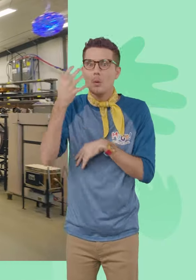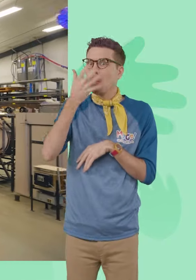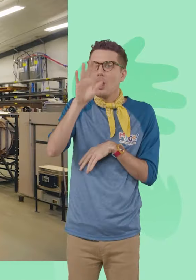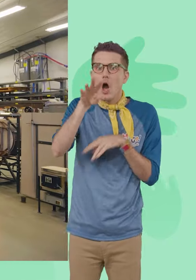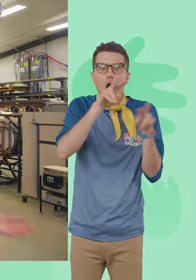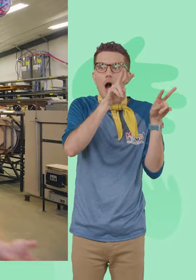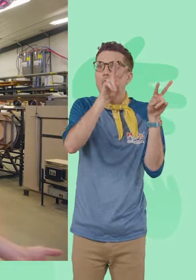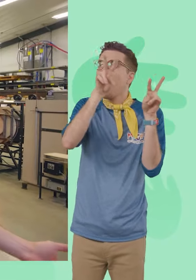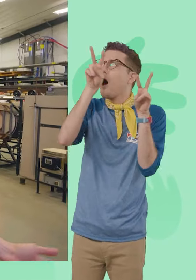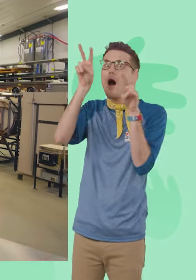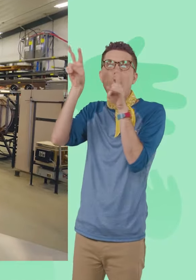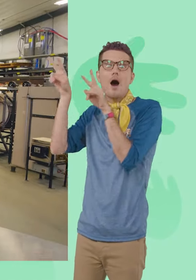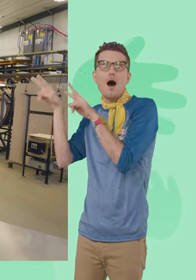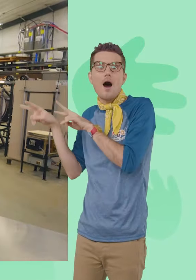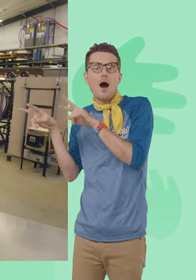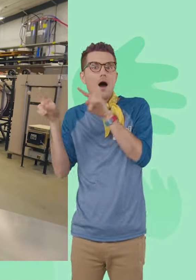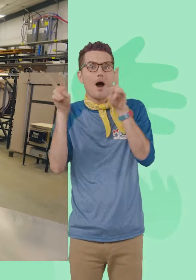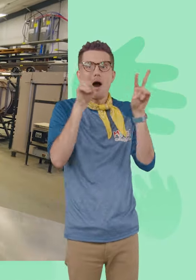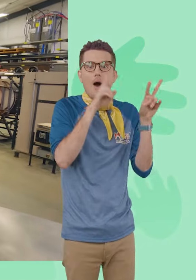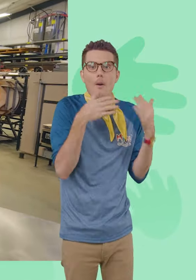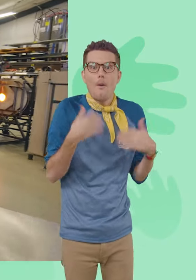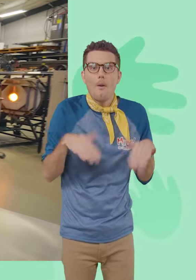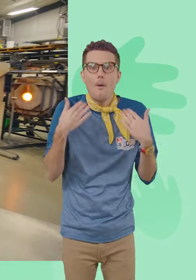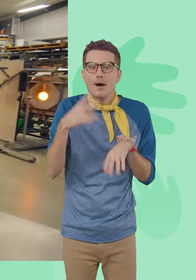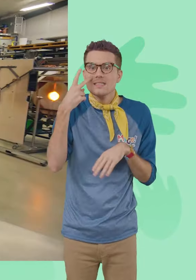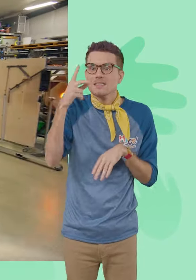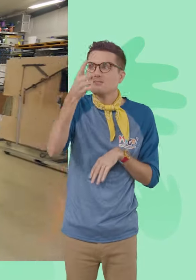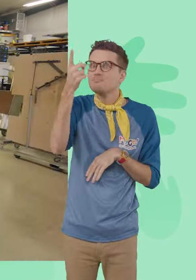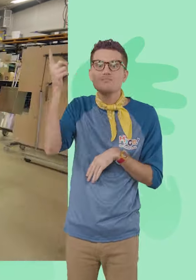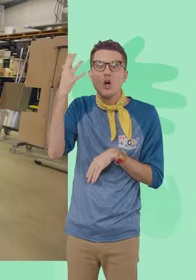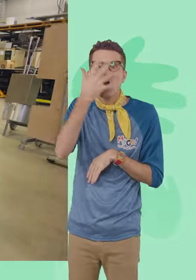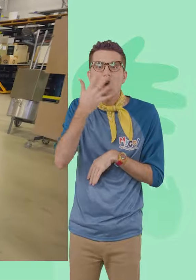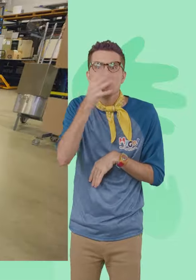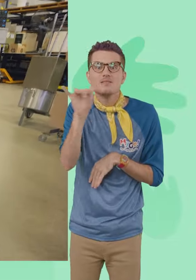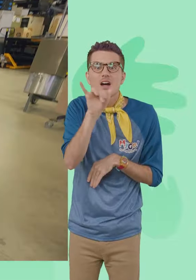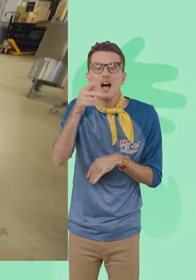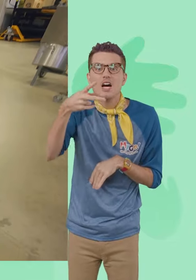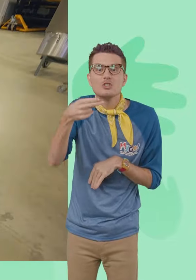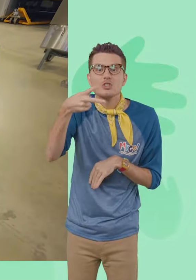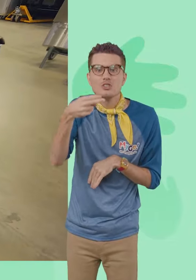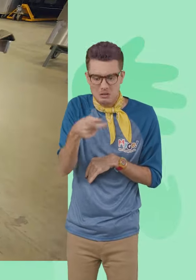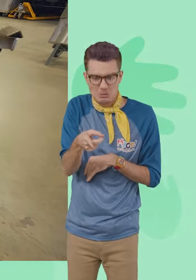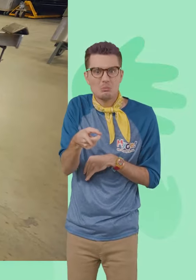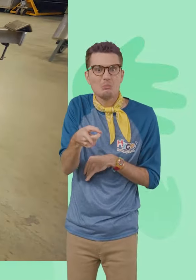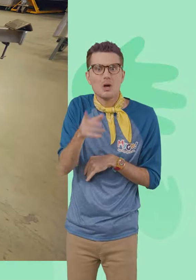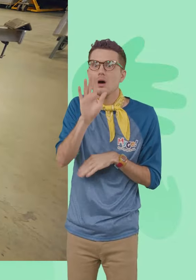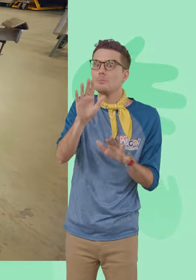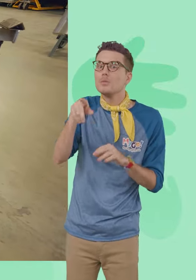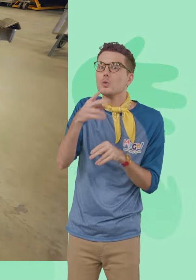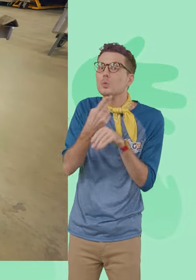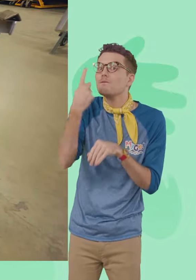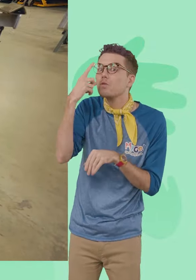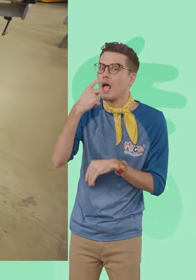so many cool machines in here and tools. Hey, come check it out. Whoa, look at all